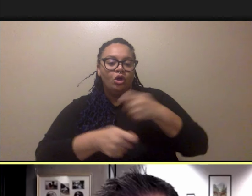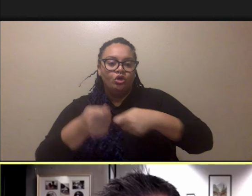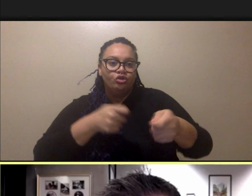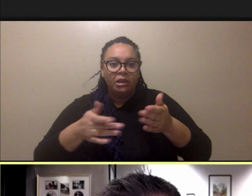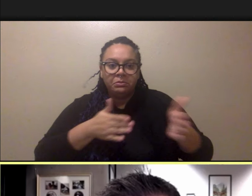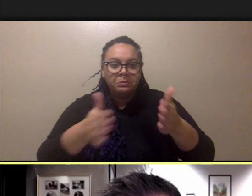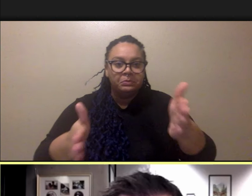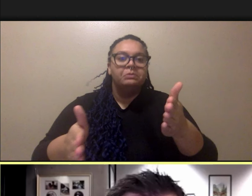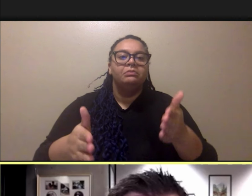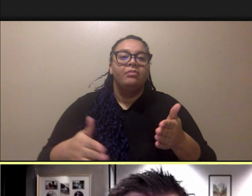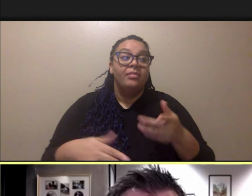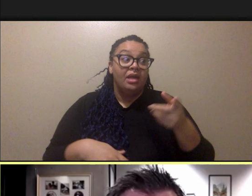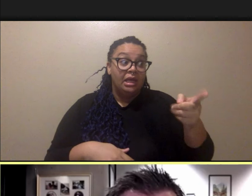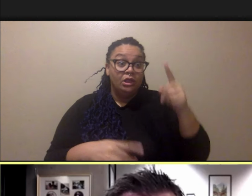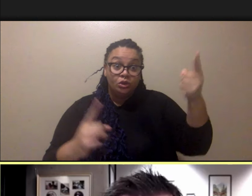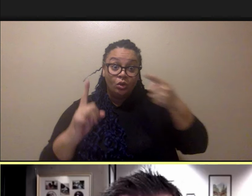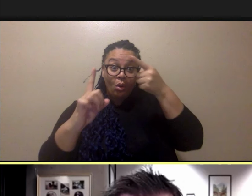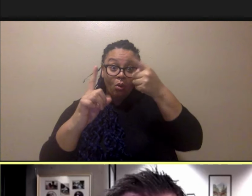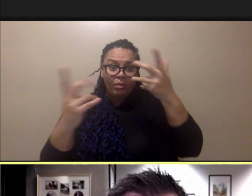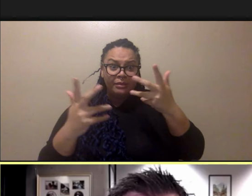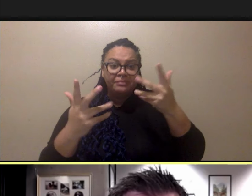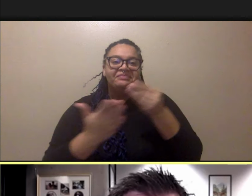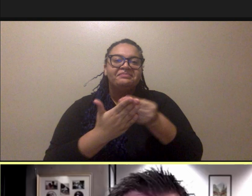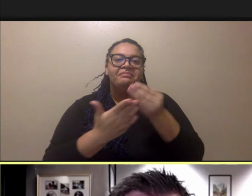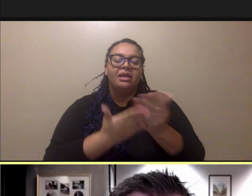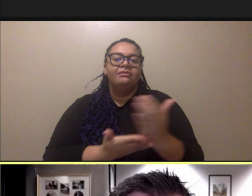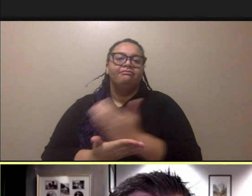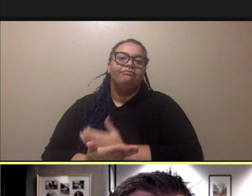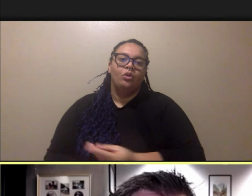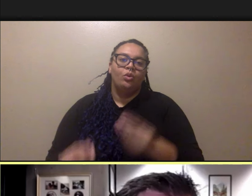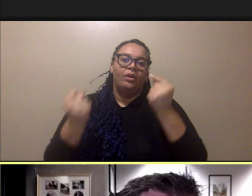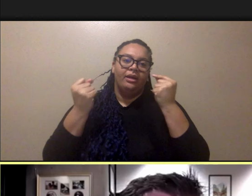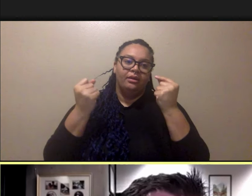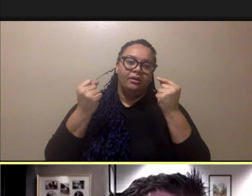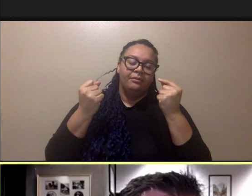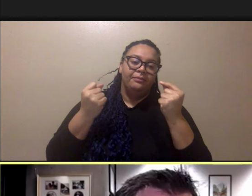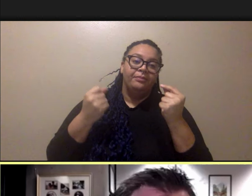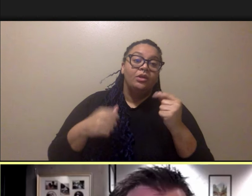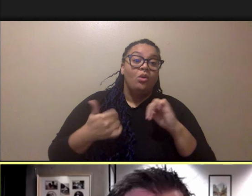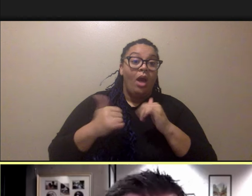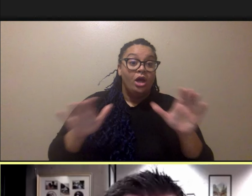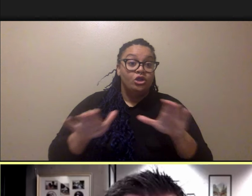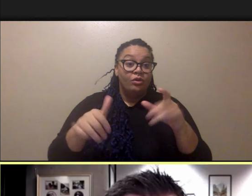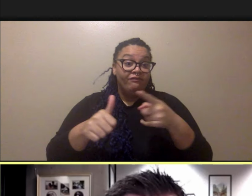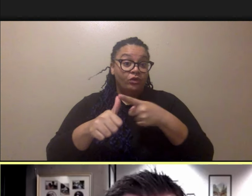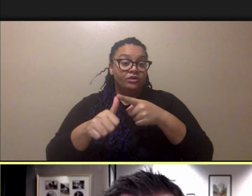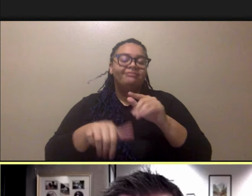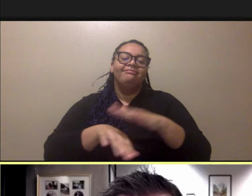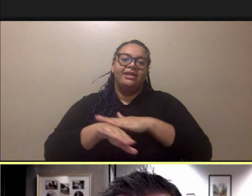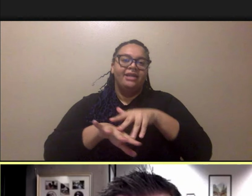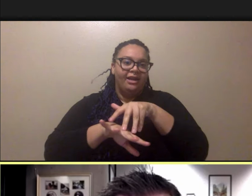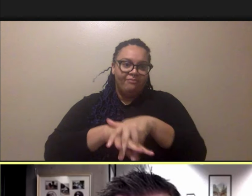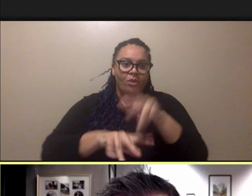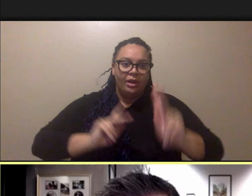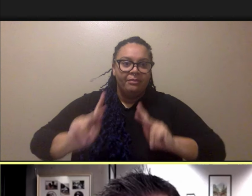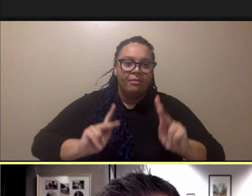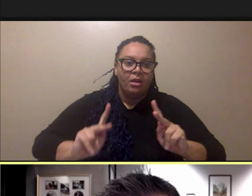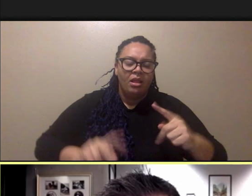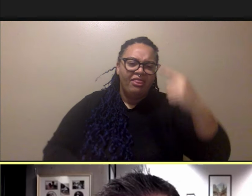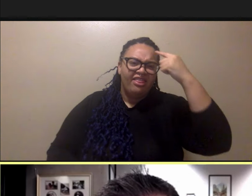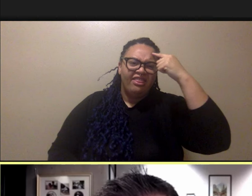his goal was to make money as quickly as possible. And so the way they thought they would do it first was, well, let's put the natives to work. And the thinking